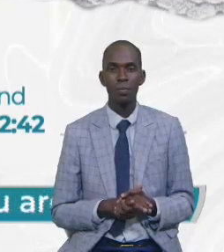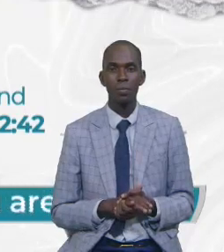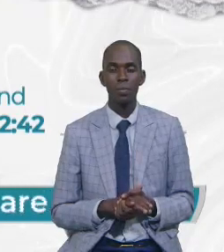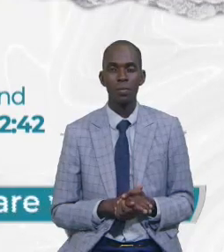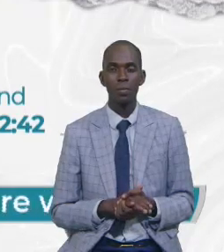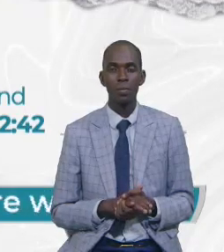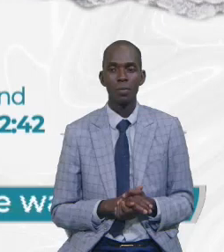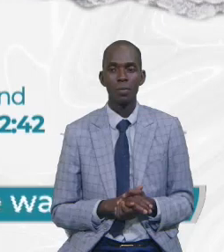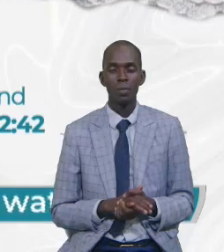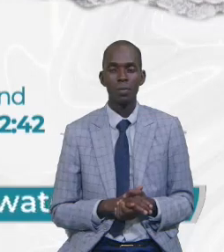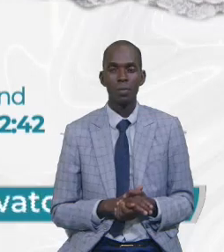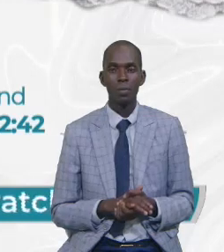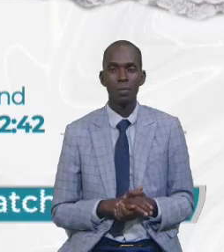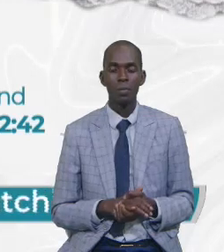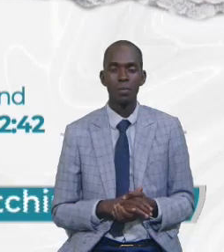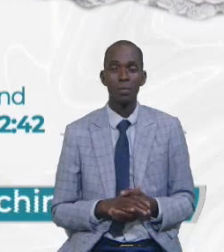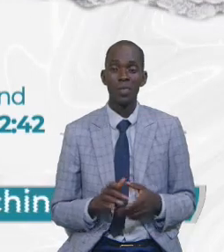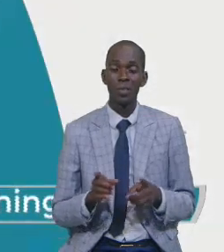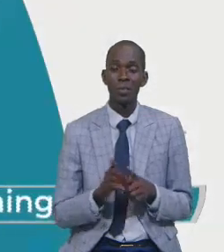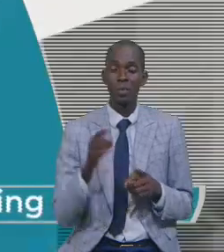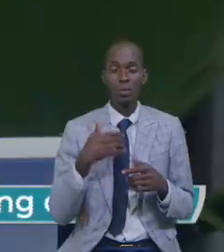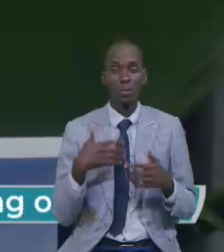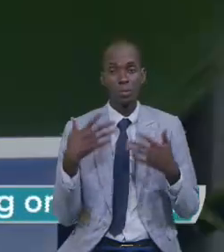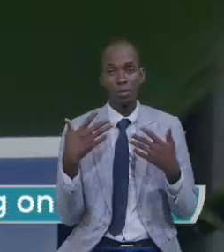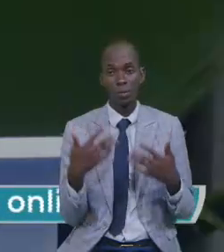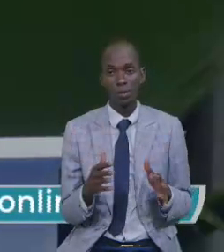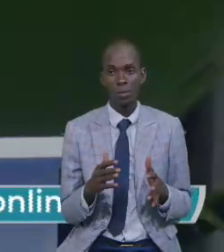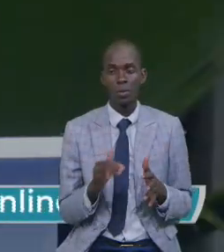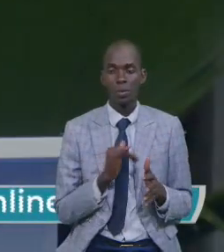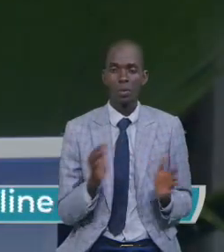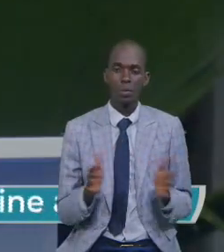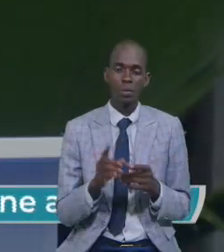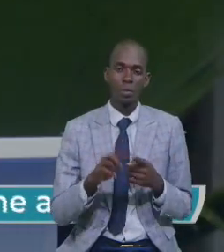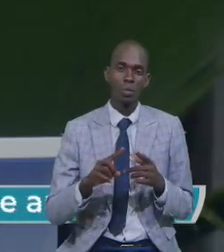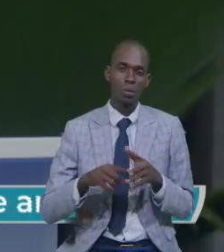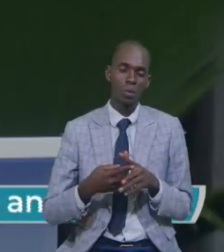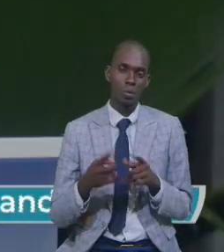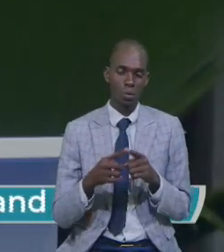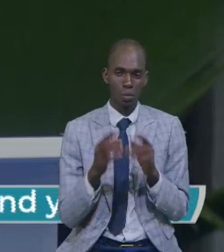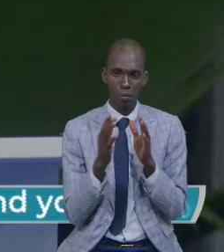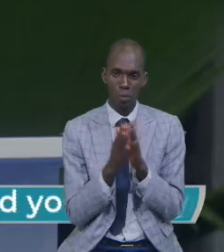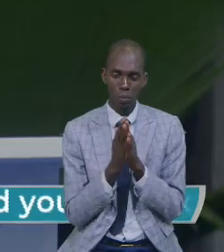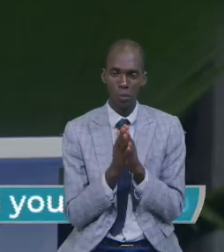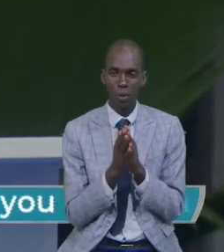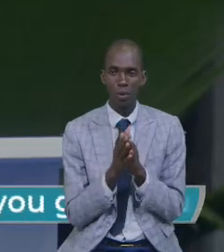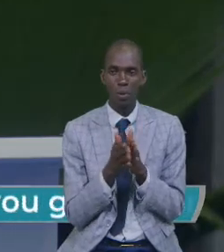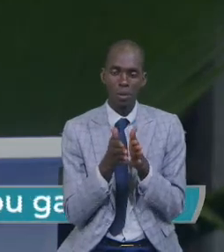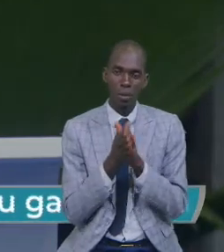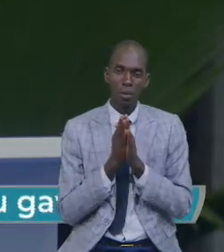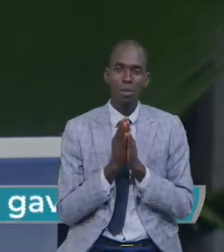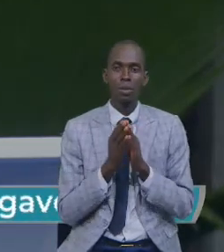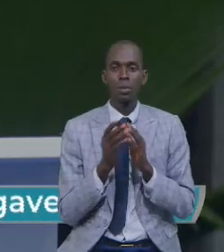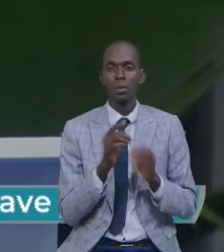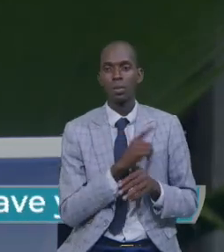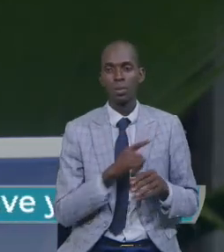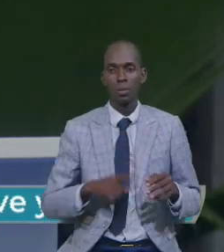Right, I can see the flag there. God bless you. Right. Let me come to the middle now. That's in my direct